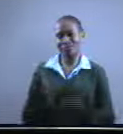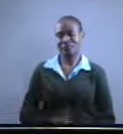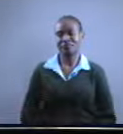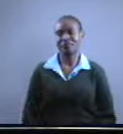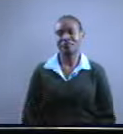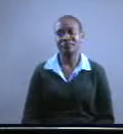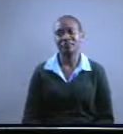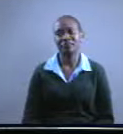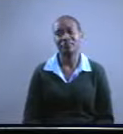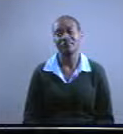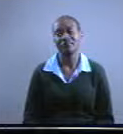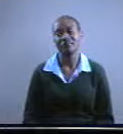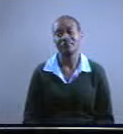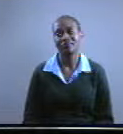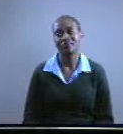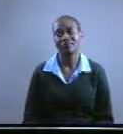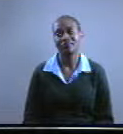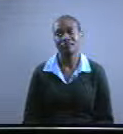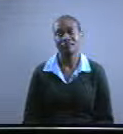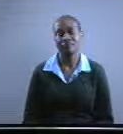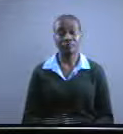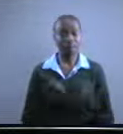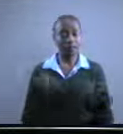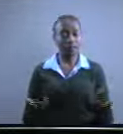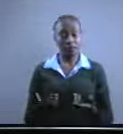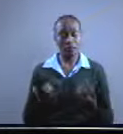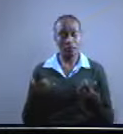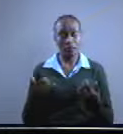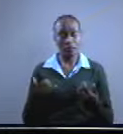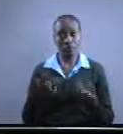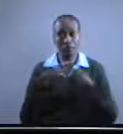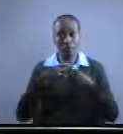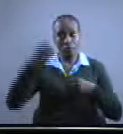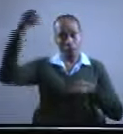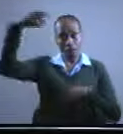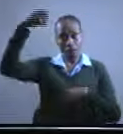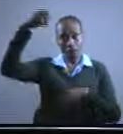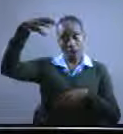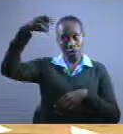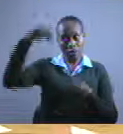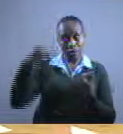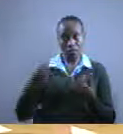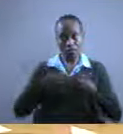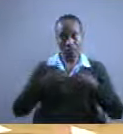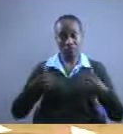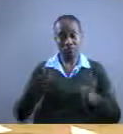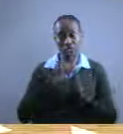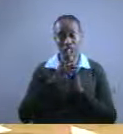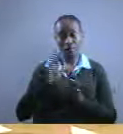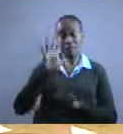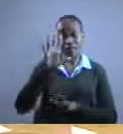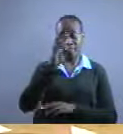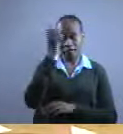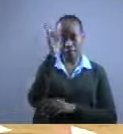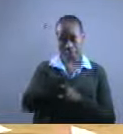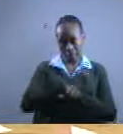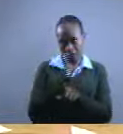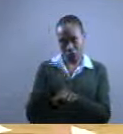A division has been called for. The bells will rung for 5 minutes.